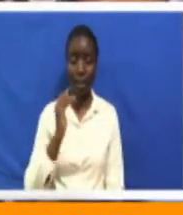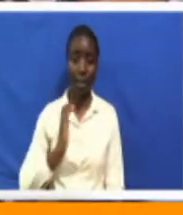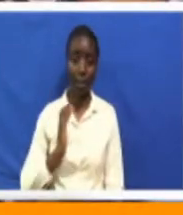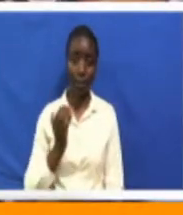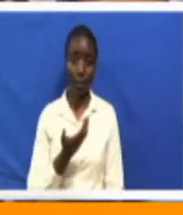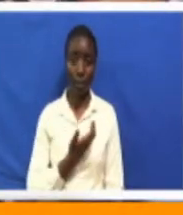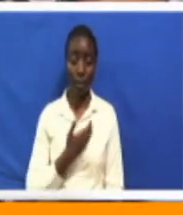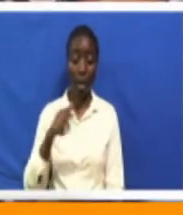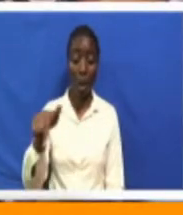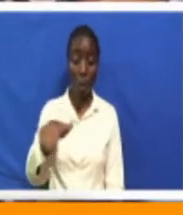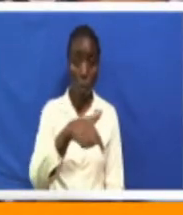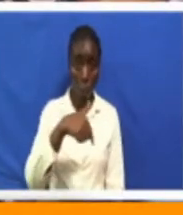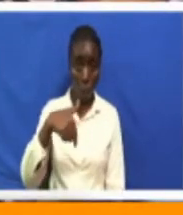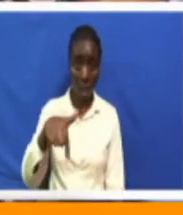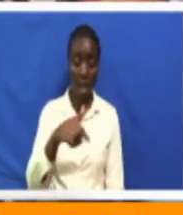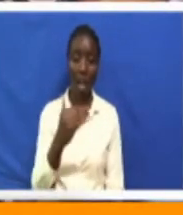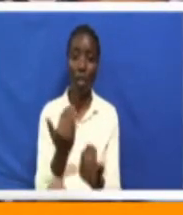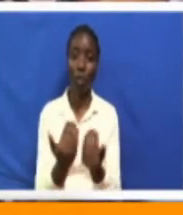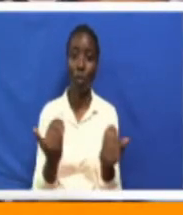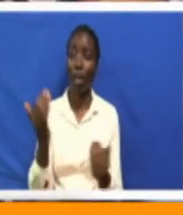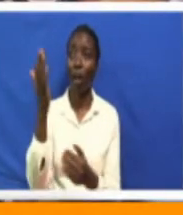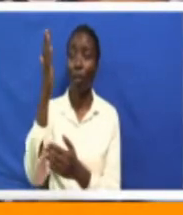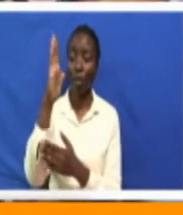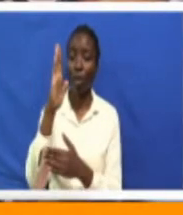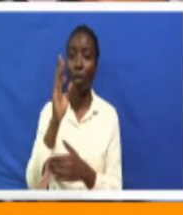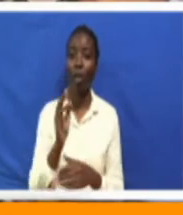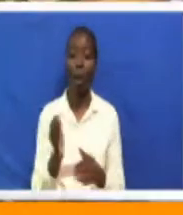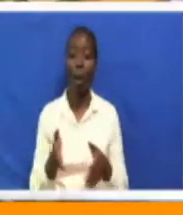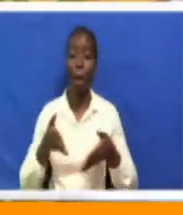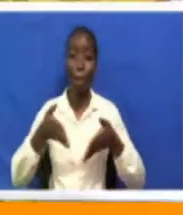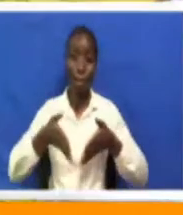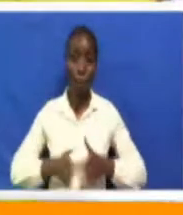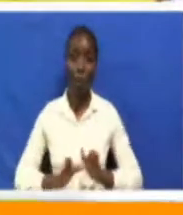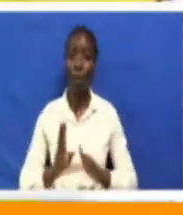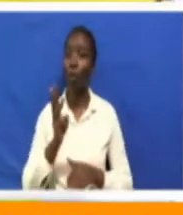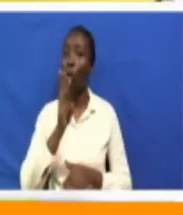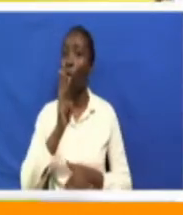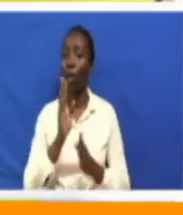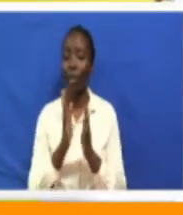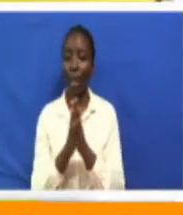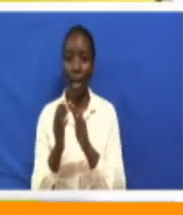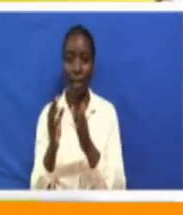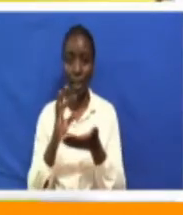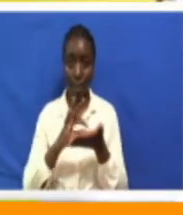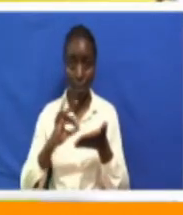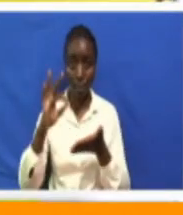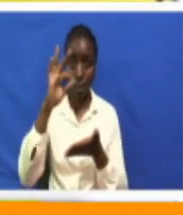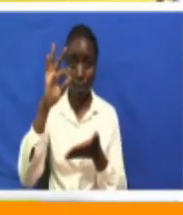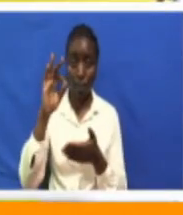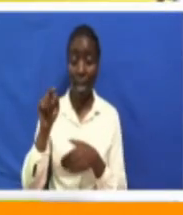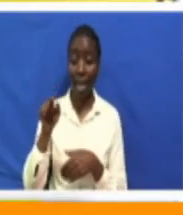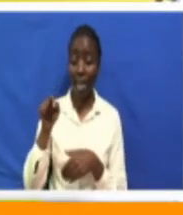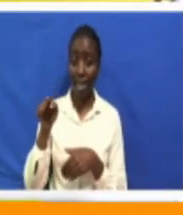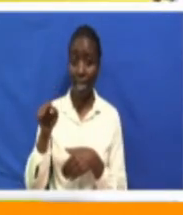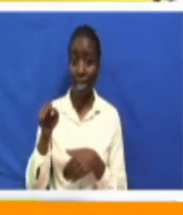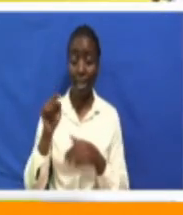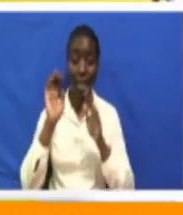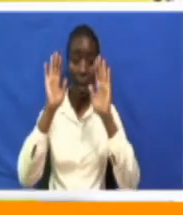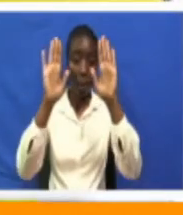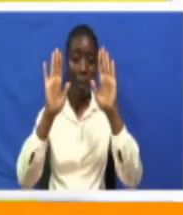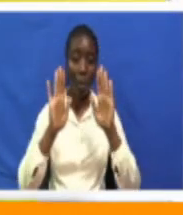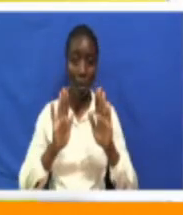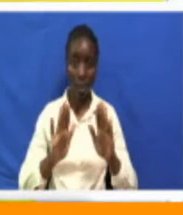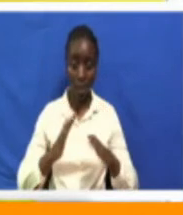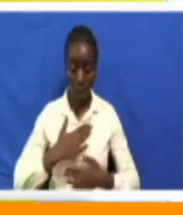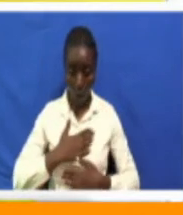we are children of the father born of the water and spirit this is the fundamental Dignity